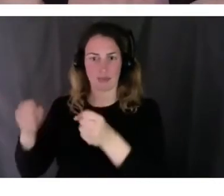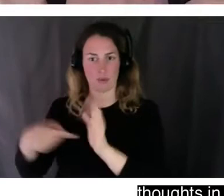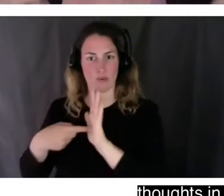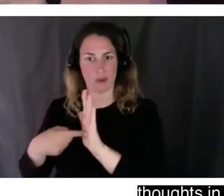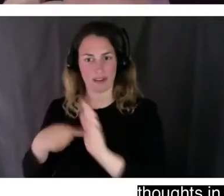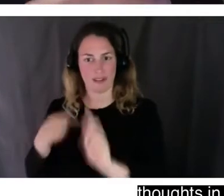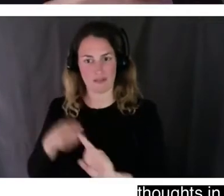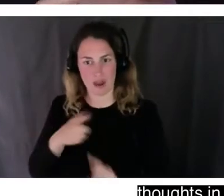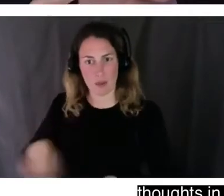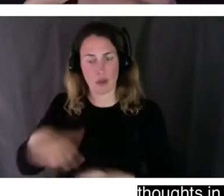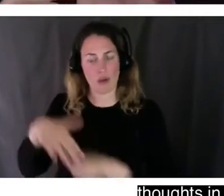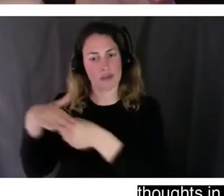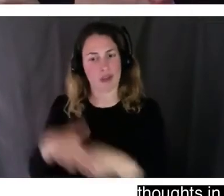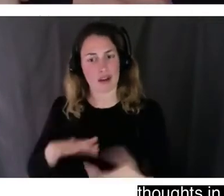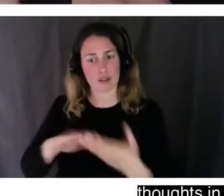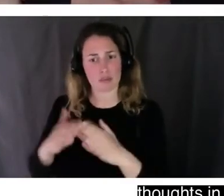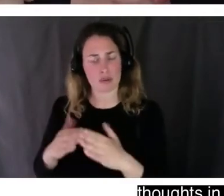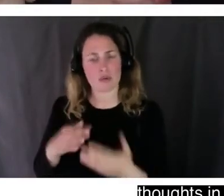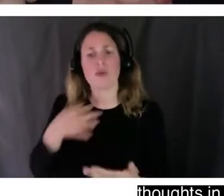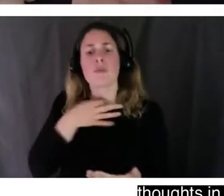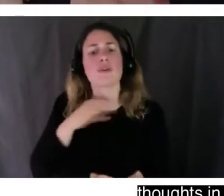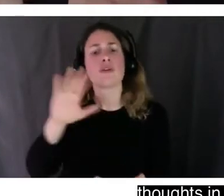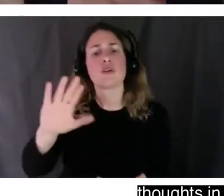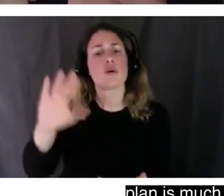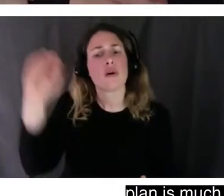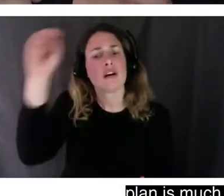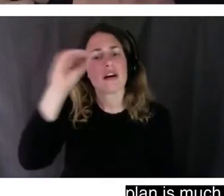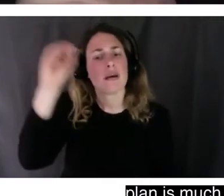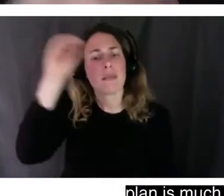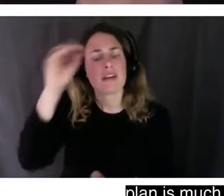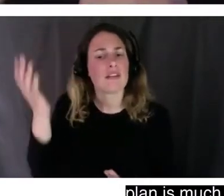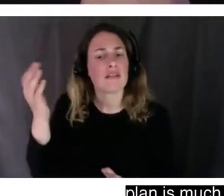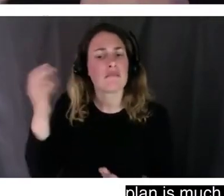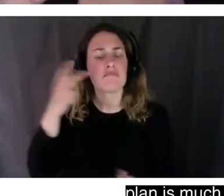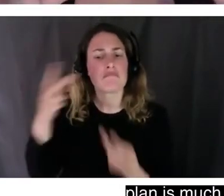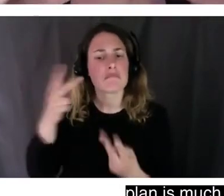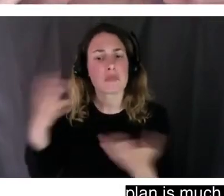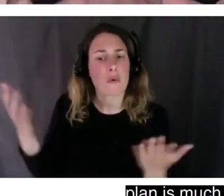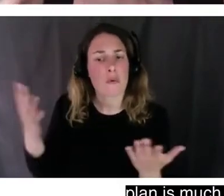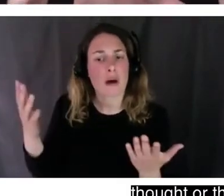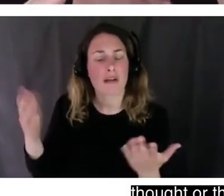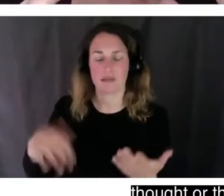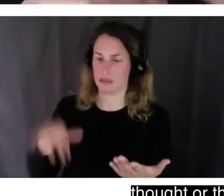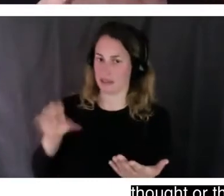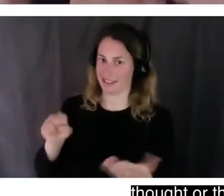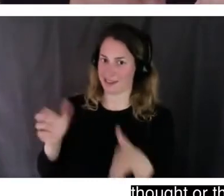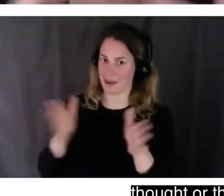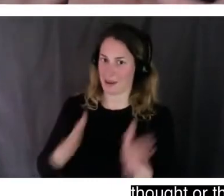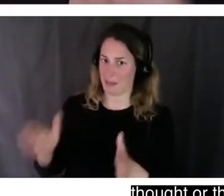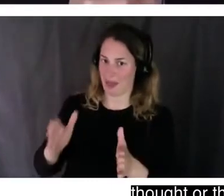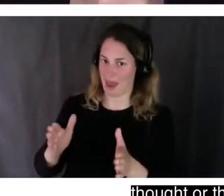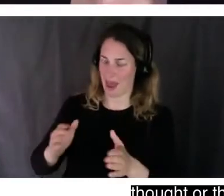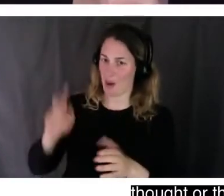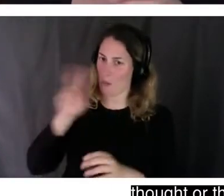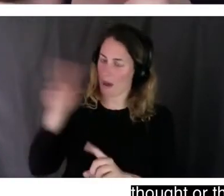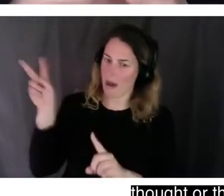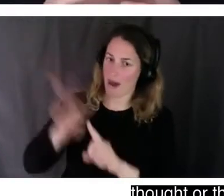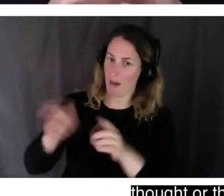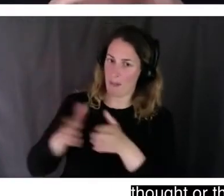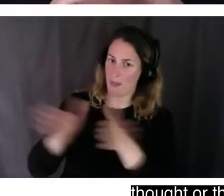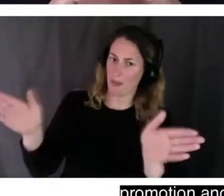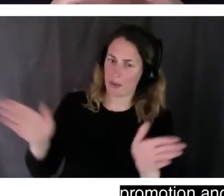any thoughts in terms of how these, the plan is much bigger and broader, but your own thought from the